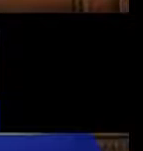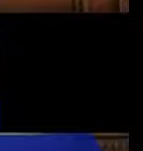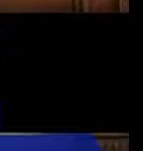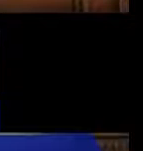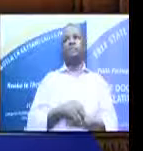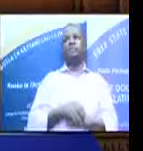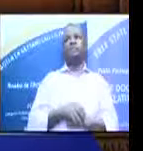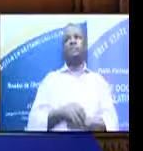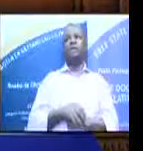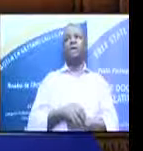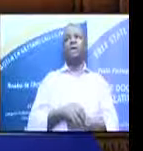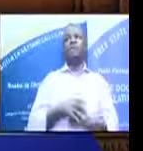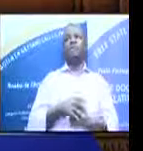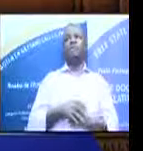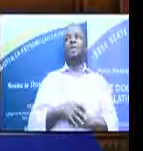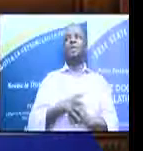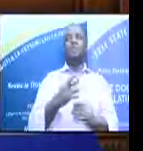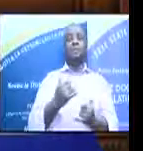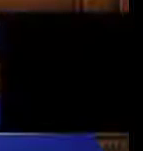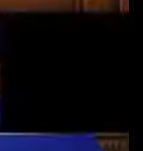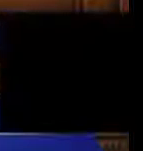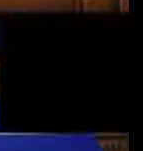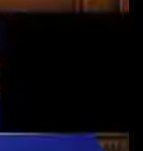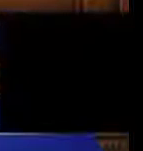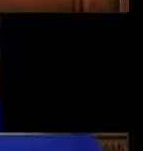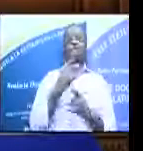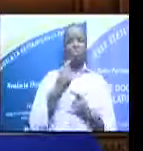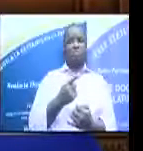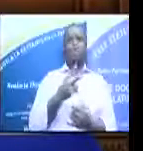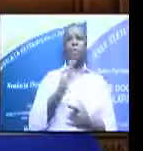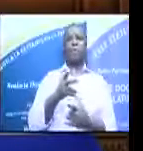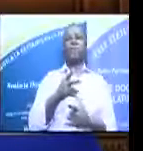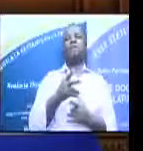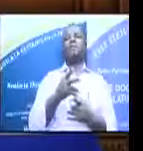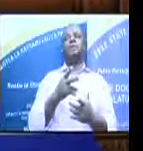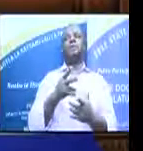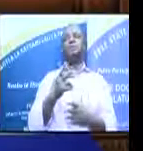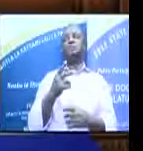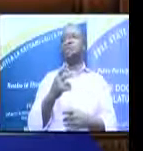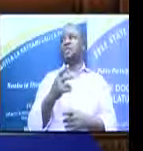And like we said, we did contract the